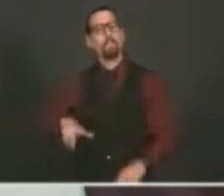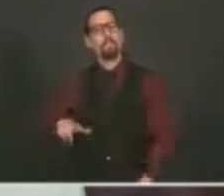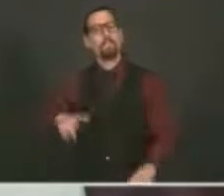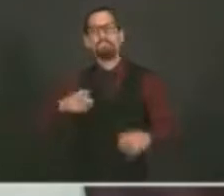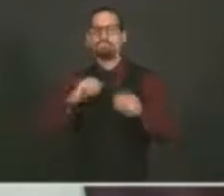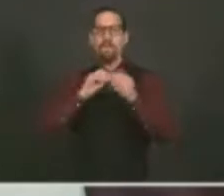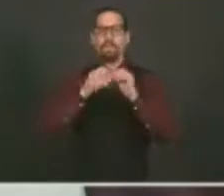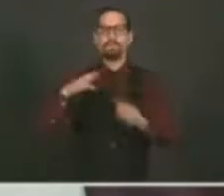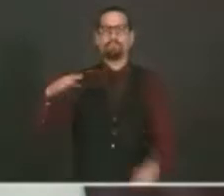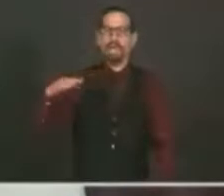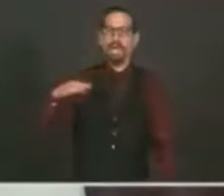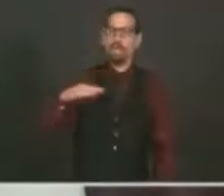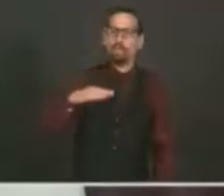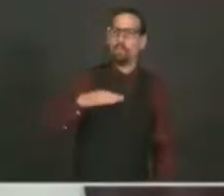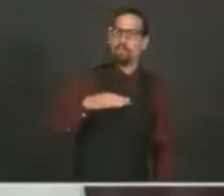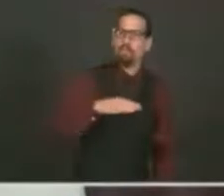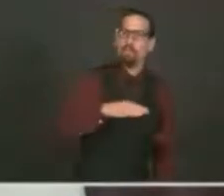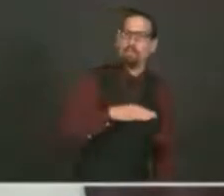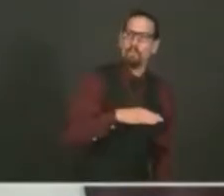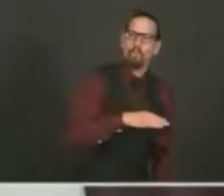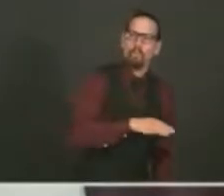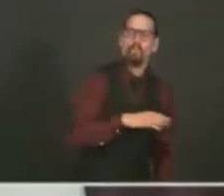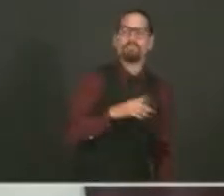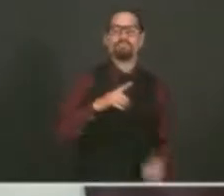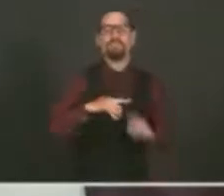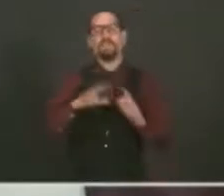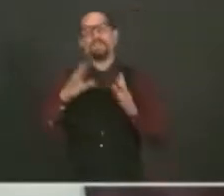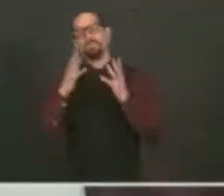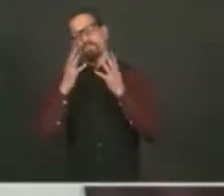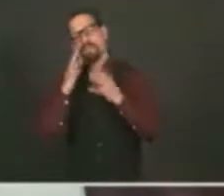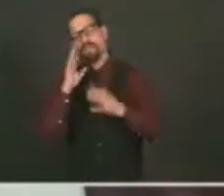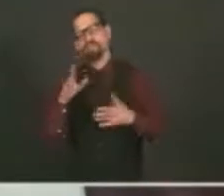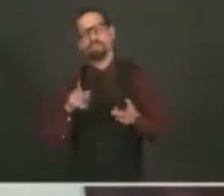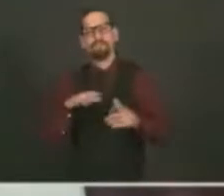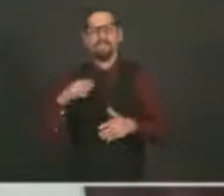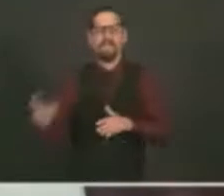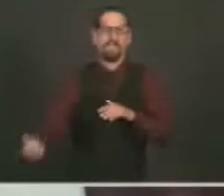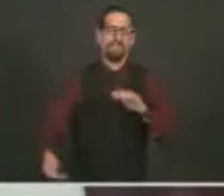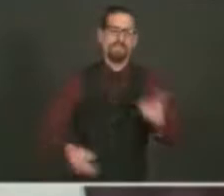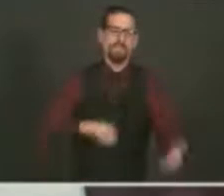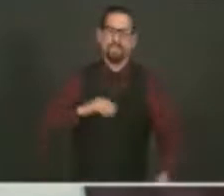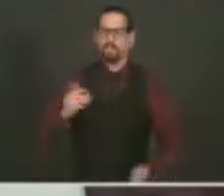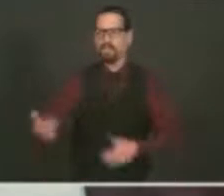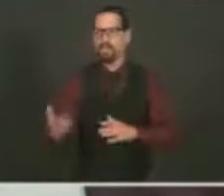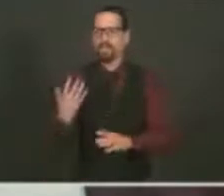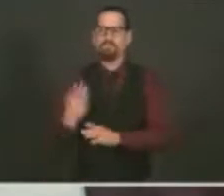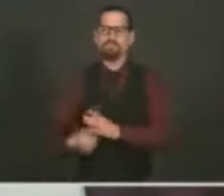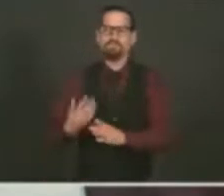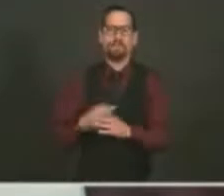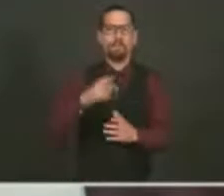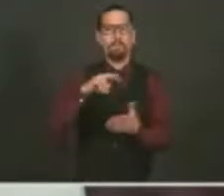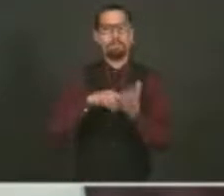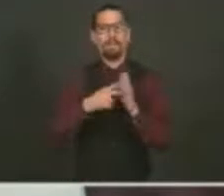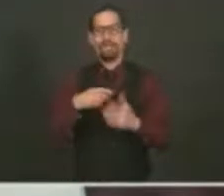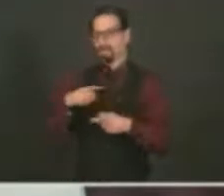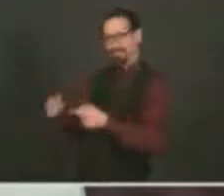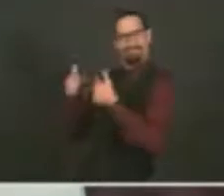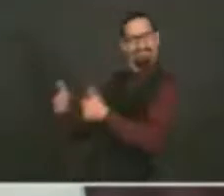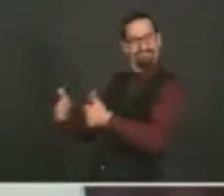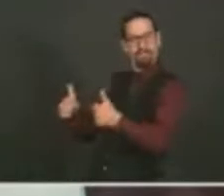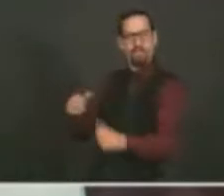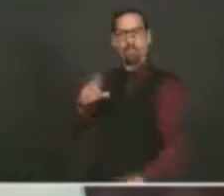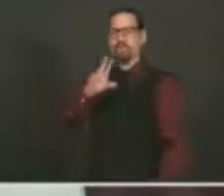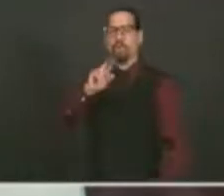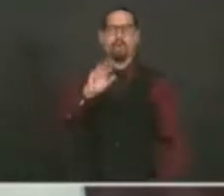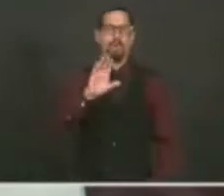sad because too many deaths are resulting because these are vulnerable people. So I don't mean they're looking pretty good. What I